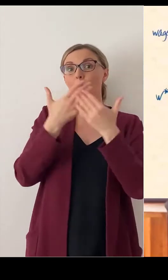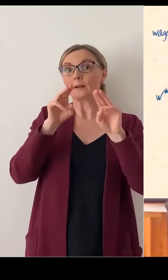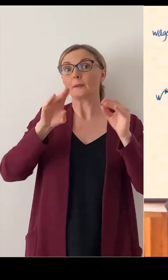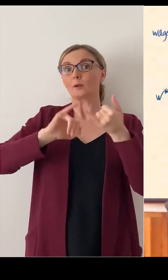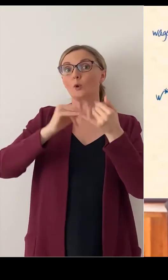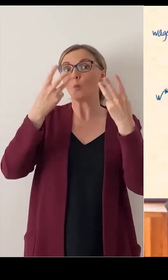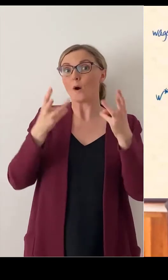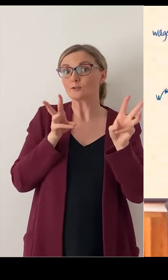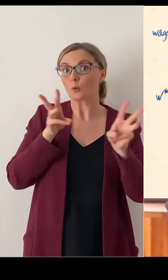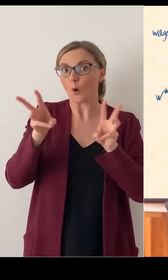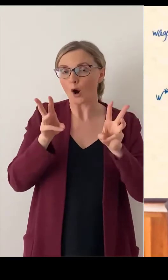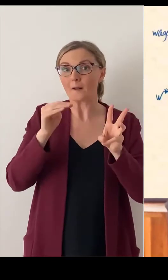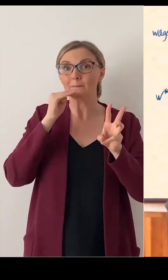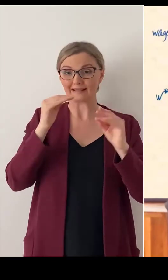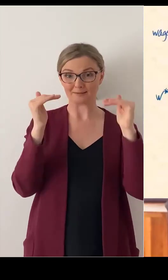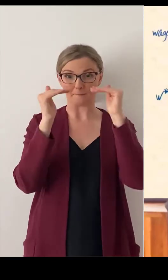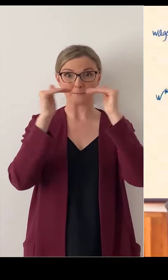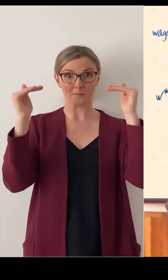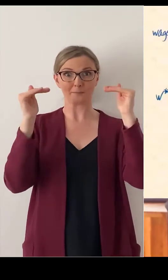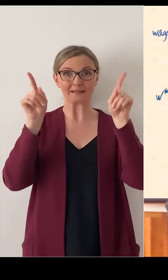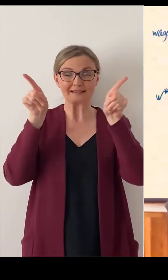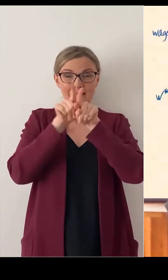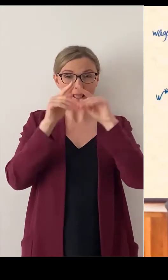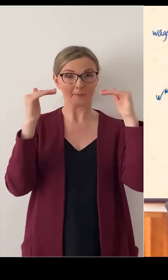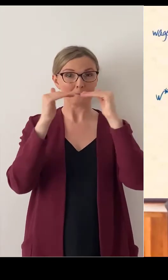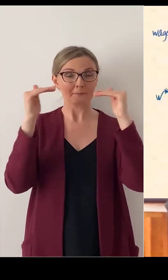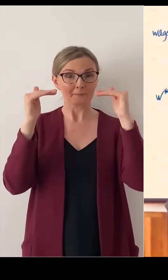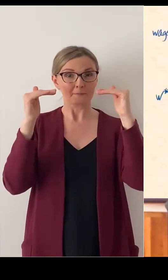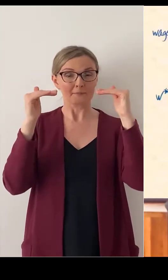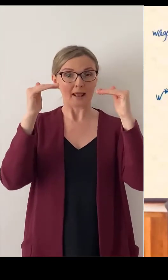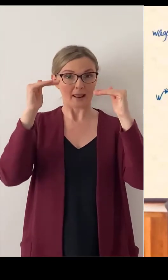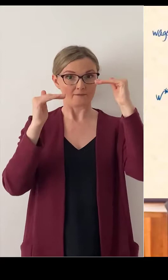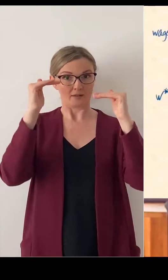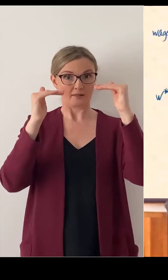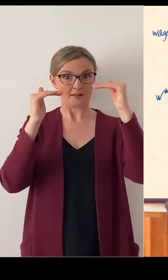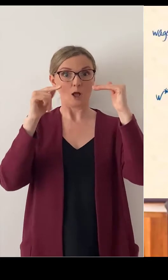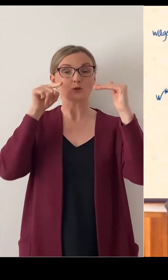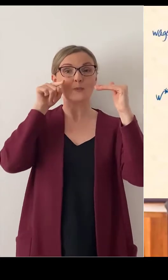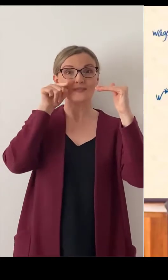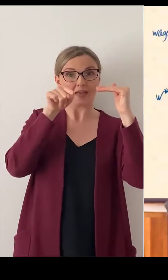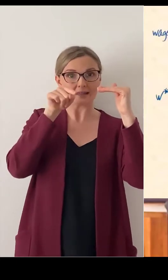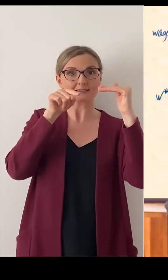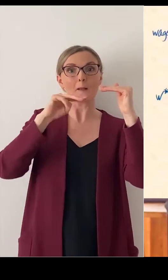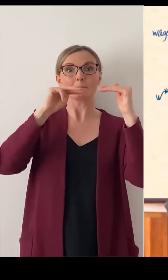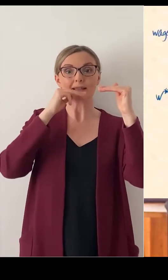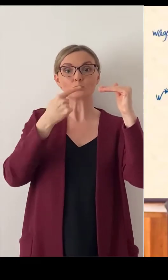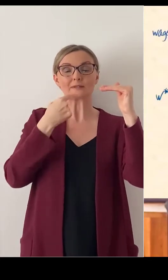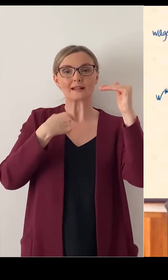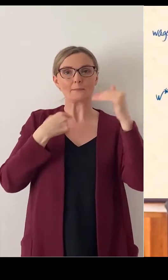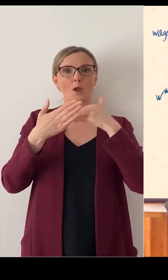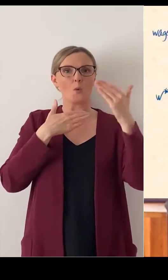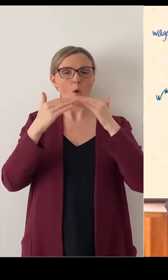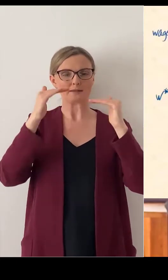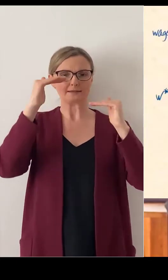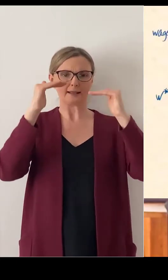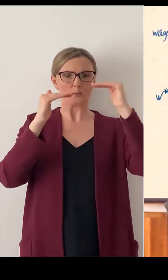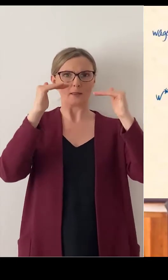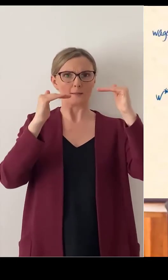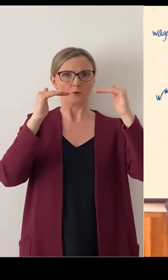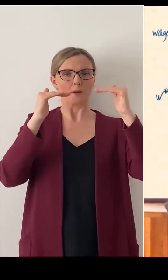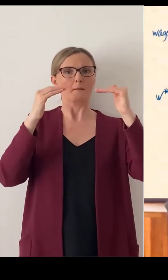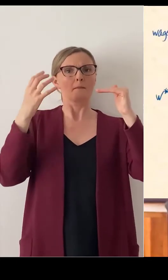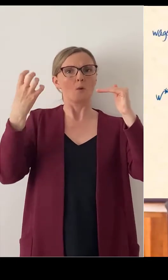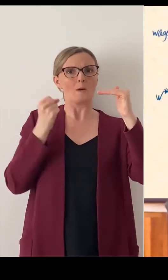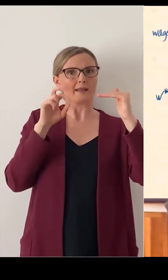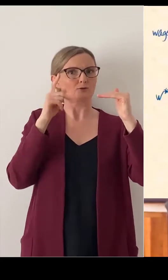are exactly equal to each other. So this here gives us the equilibrium level of employment.